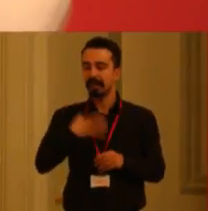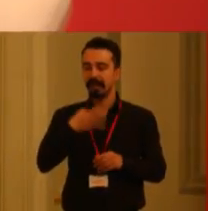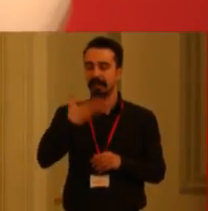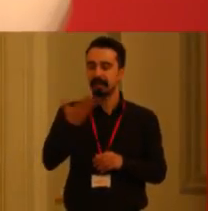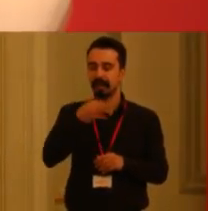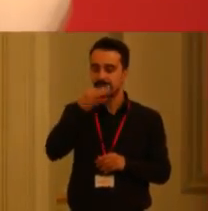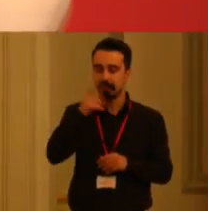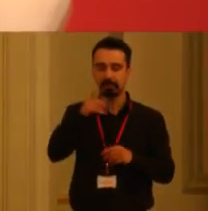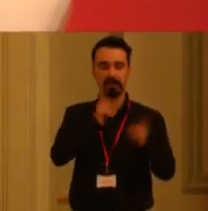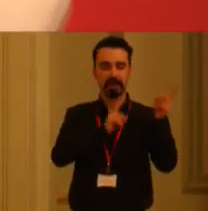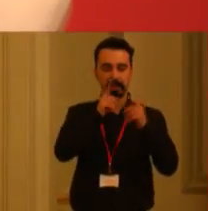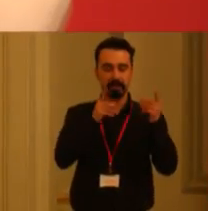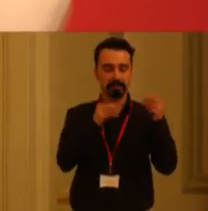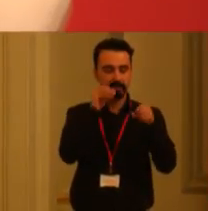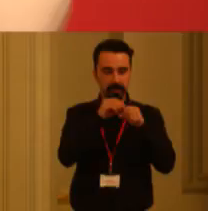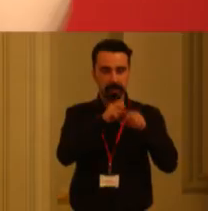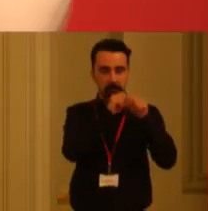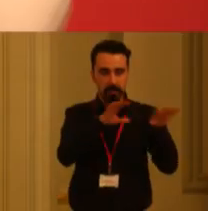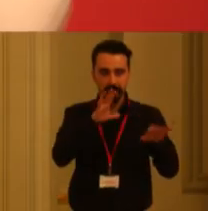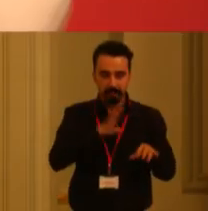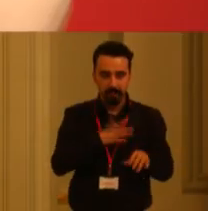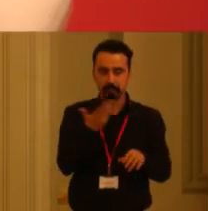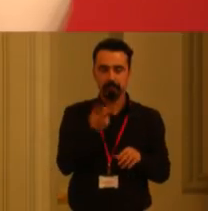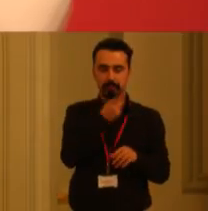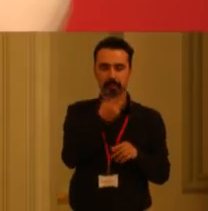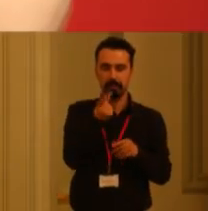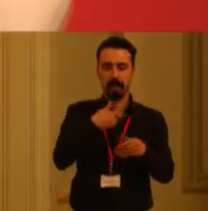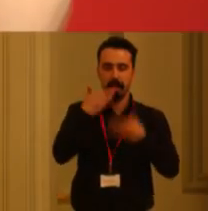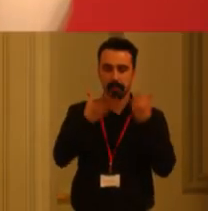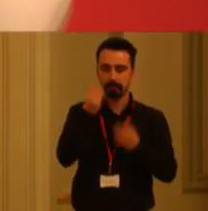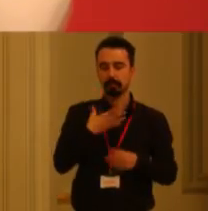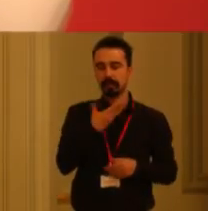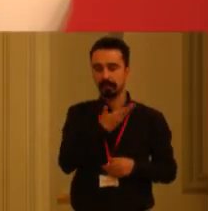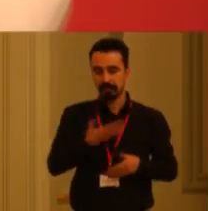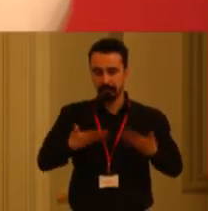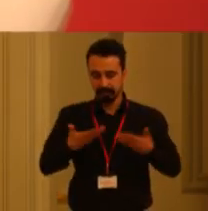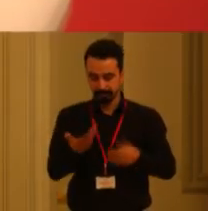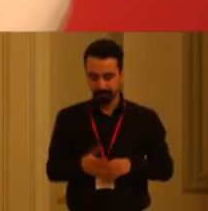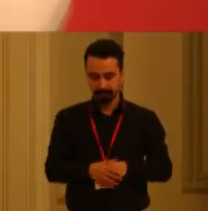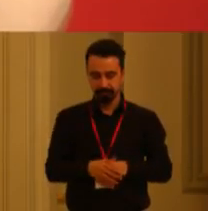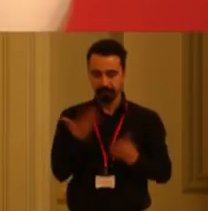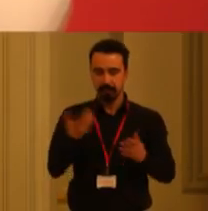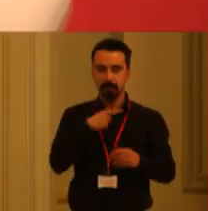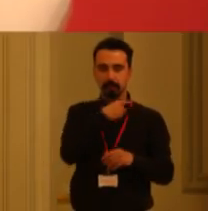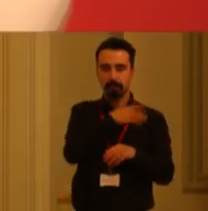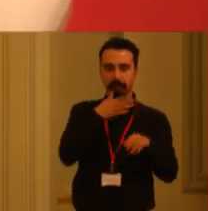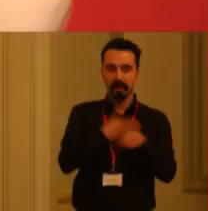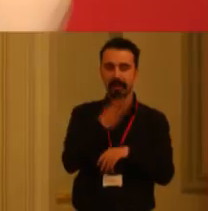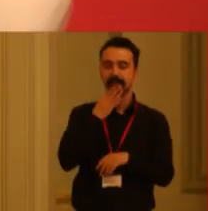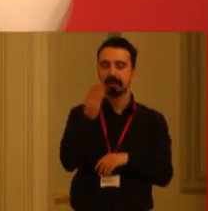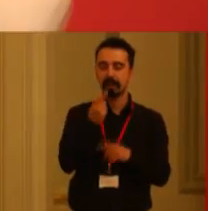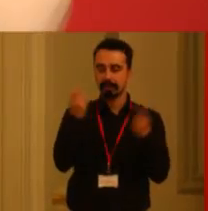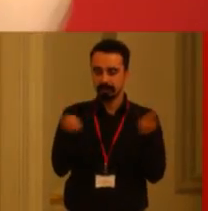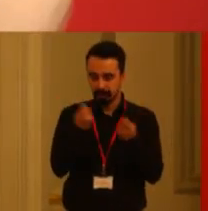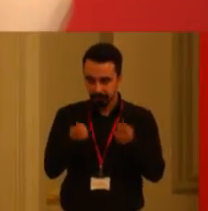to realize themselves? How do they express themselves? Social media is a part of that as well. Could you elaborate on that? Yes,